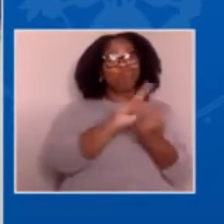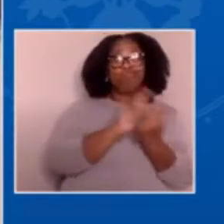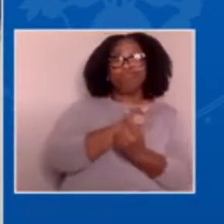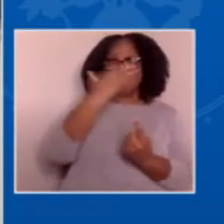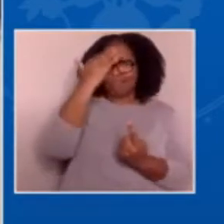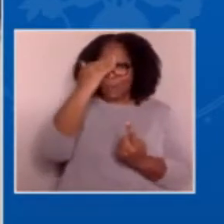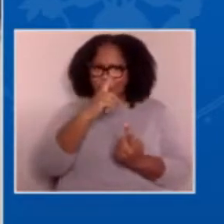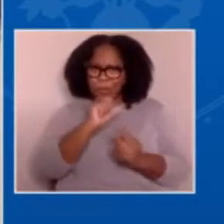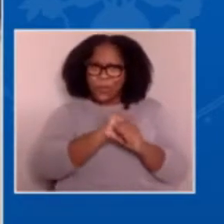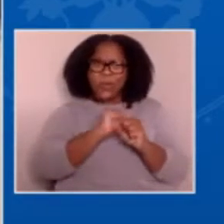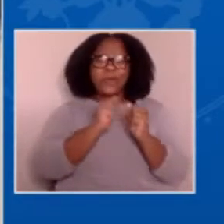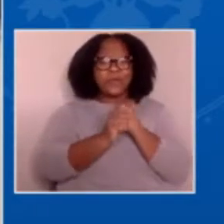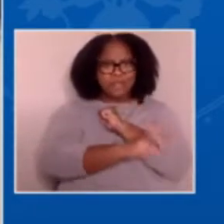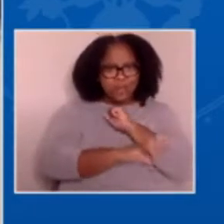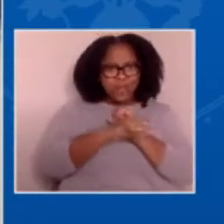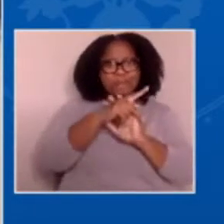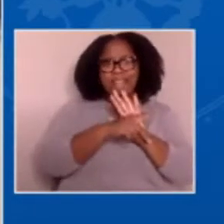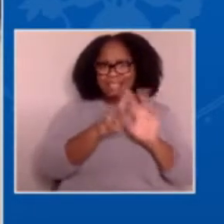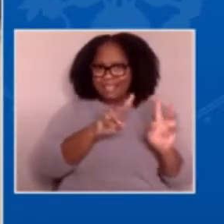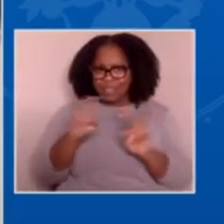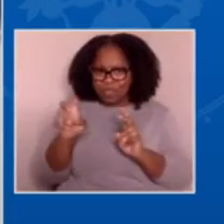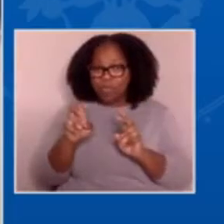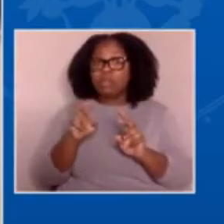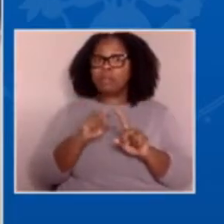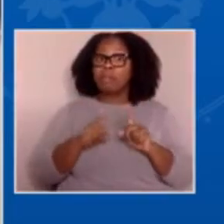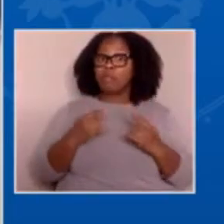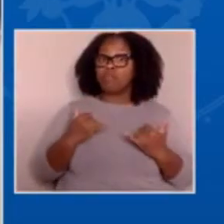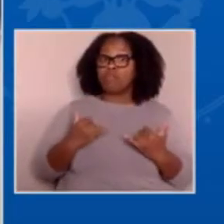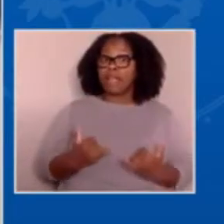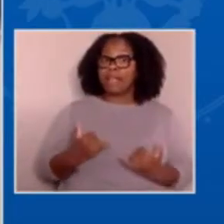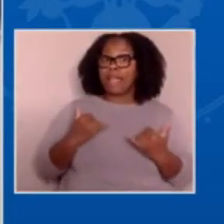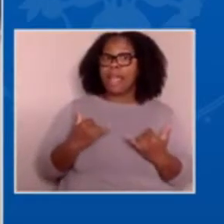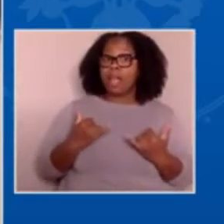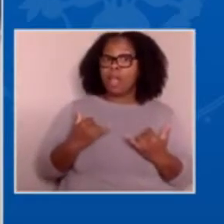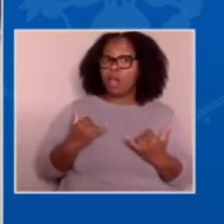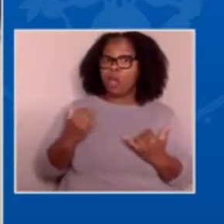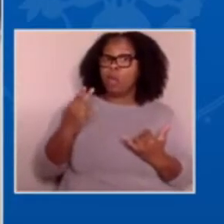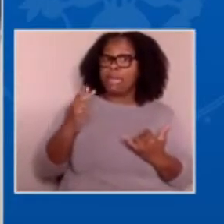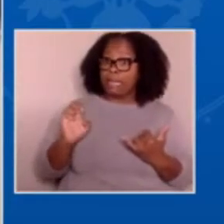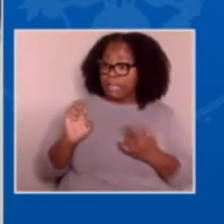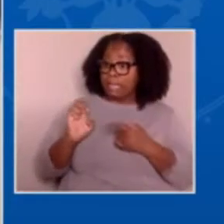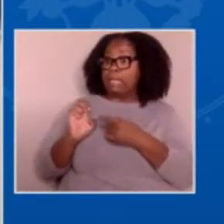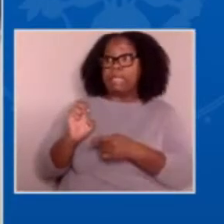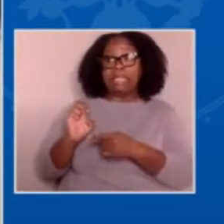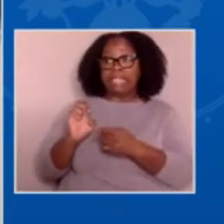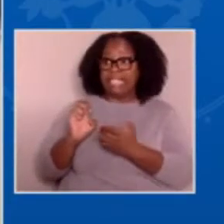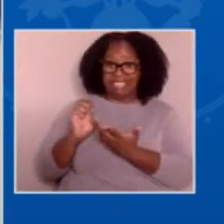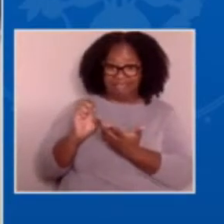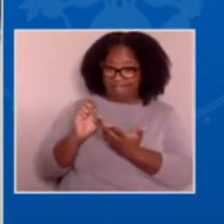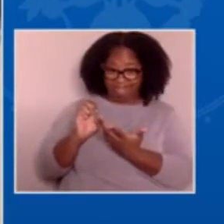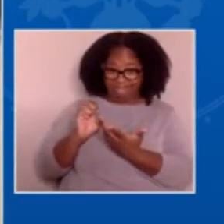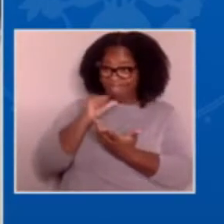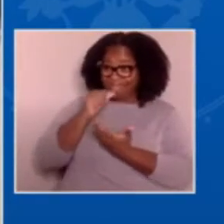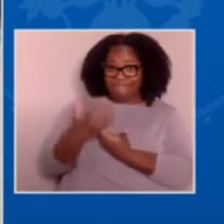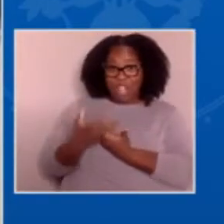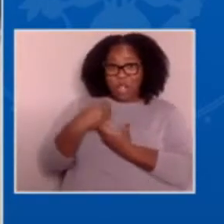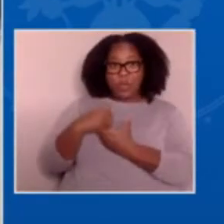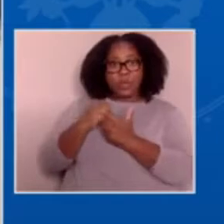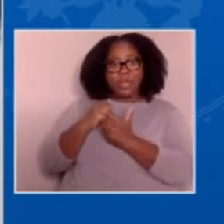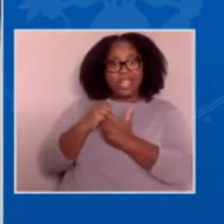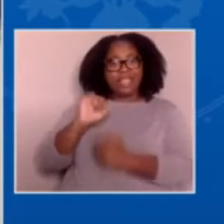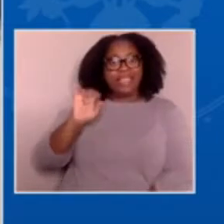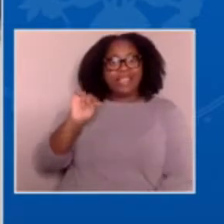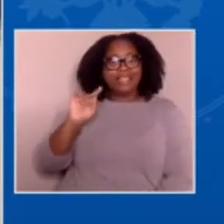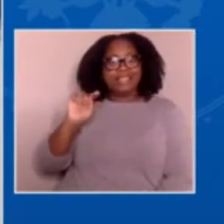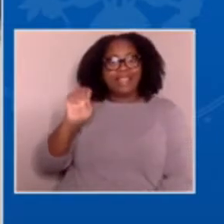foreign policy issues but right now he uh is being set out and the administration is being shut out of uh intelligence briefings